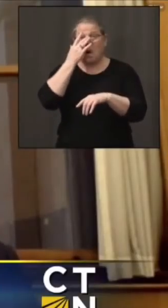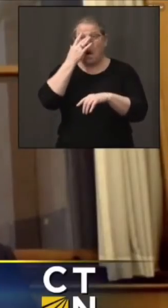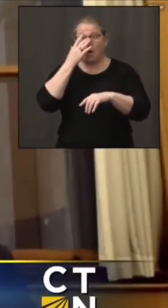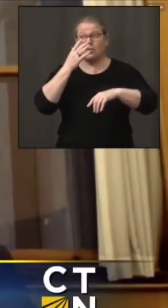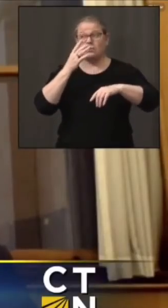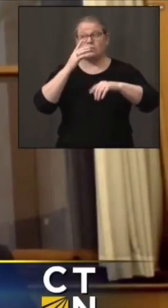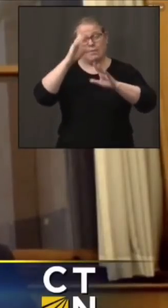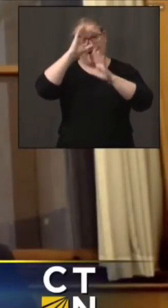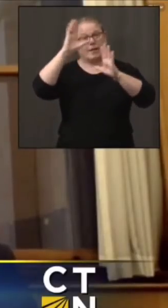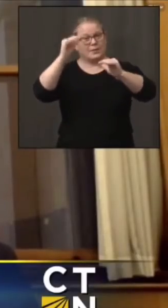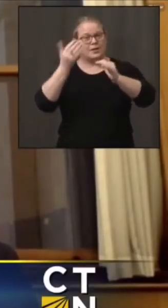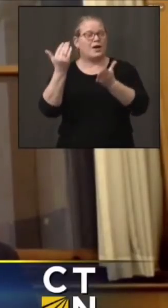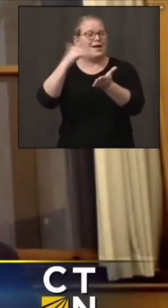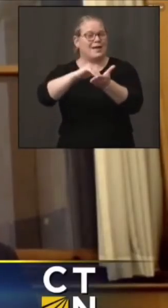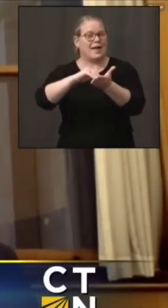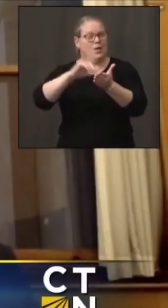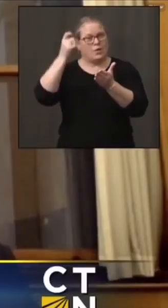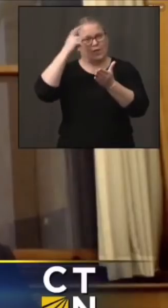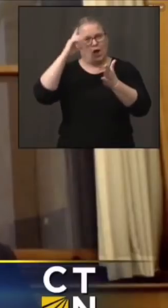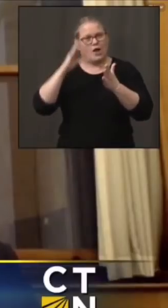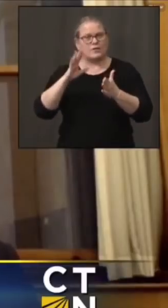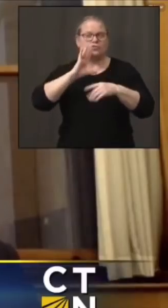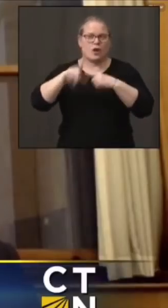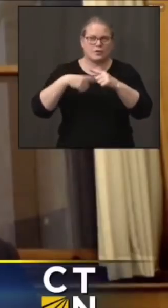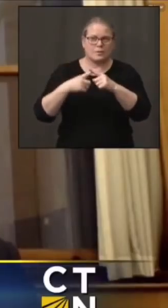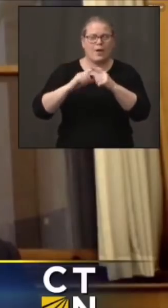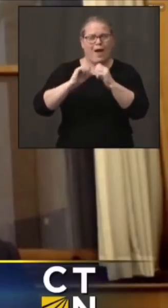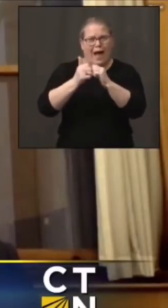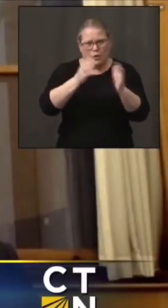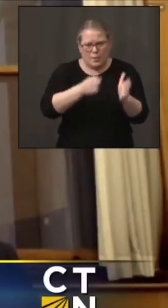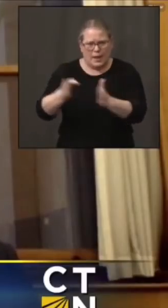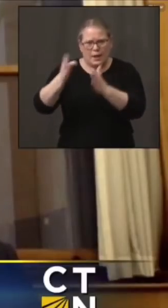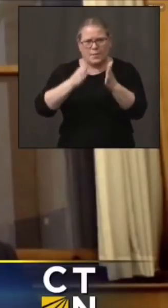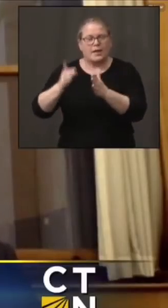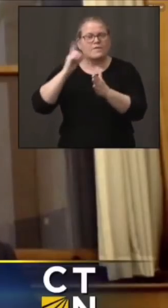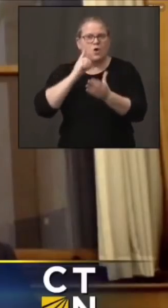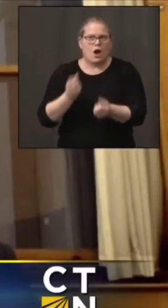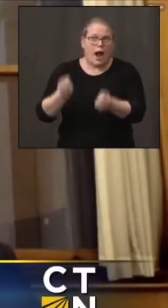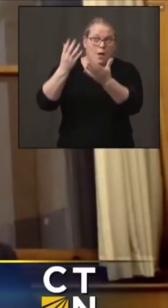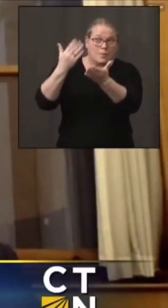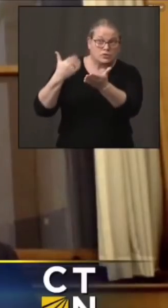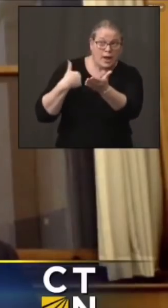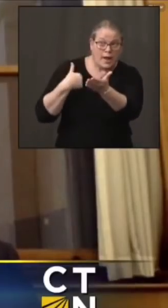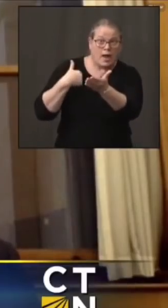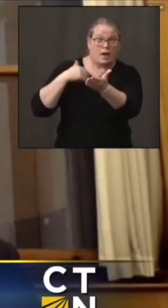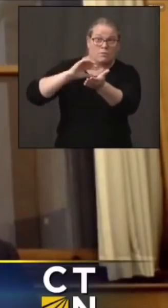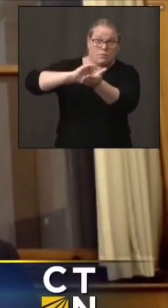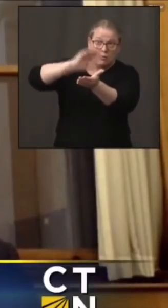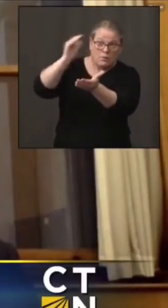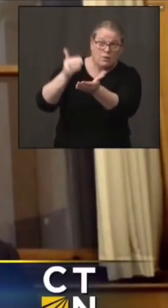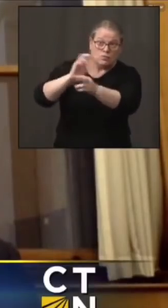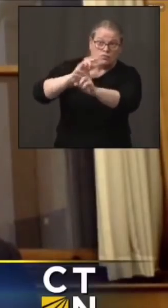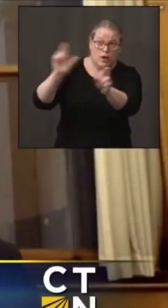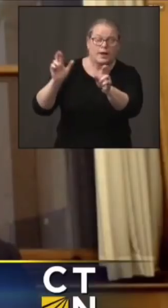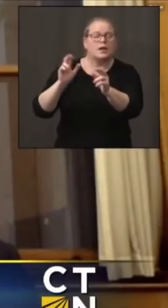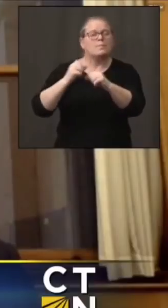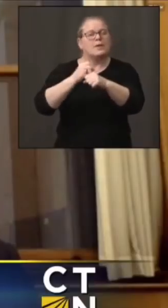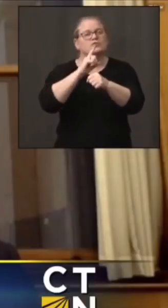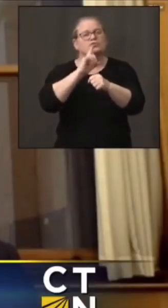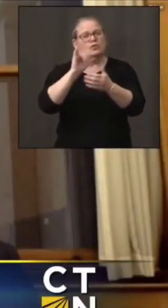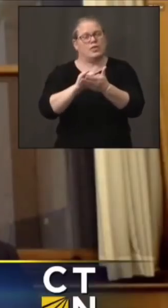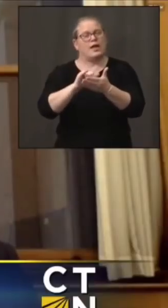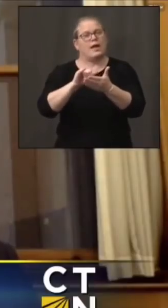governor discussed with regards to just-in-time inventory, that our very clear expectations are that providers are